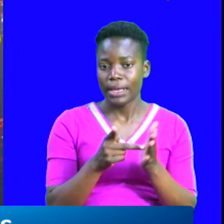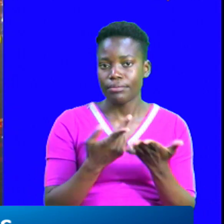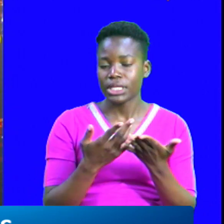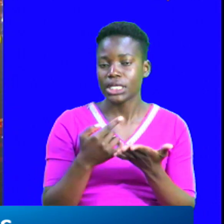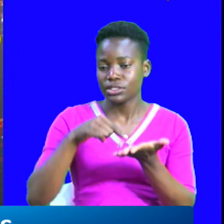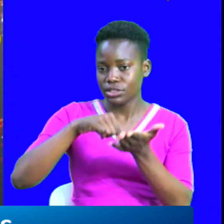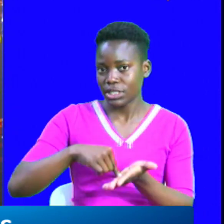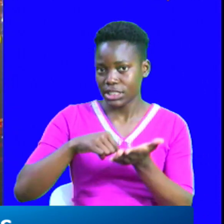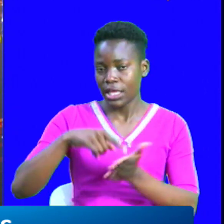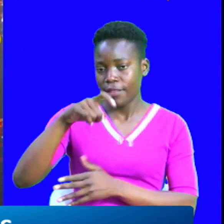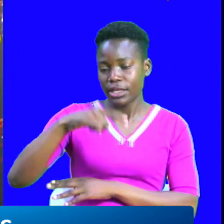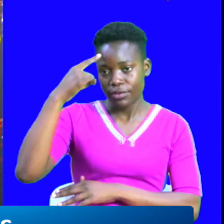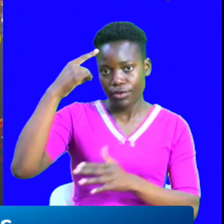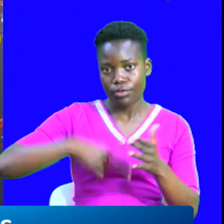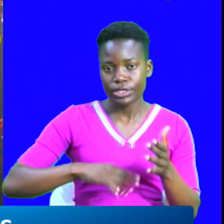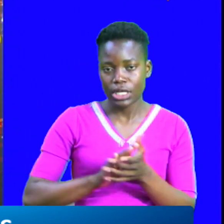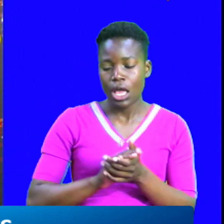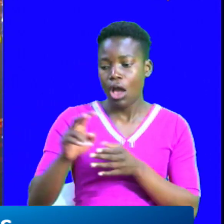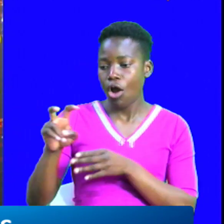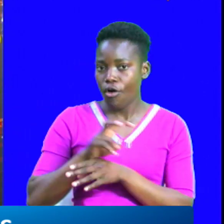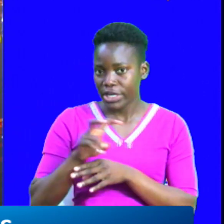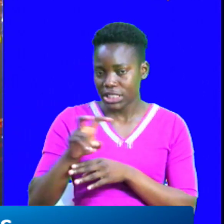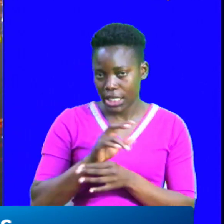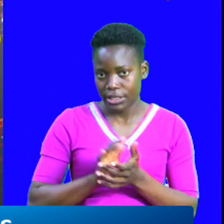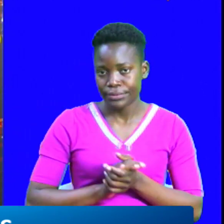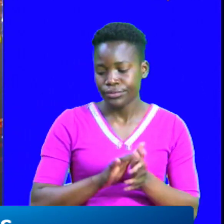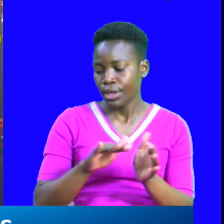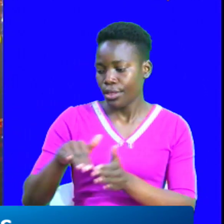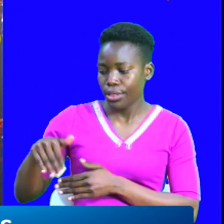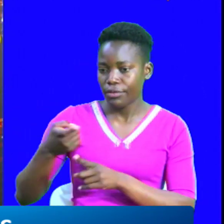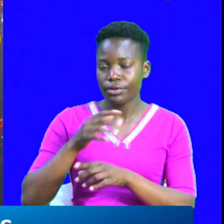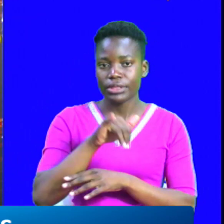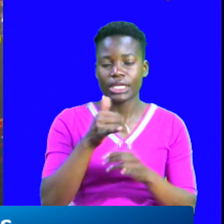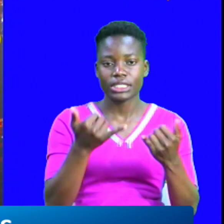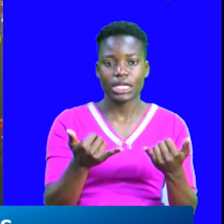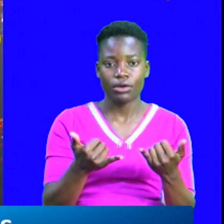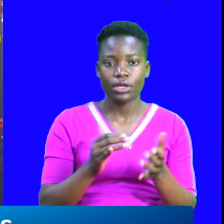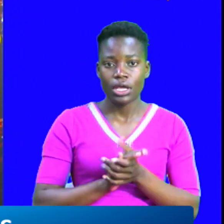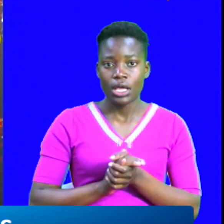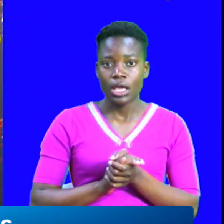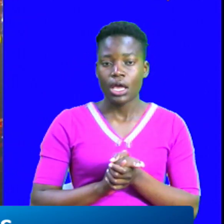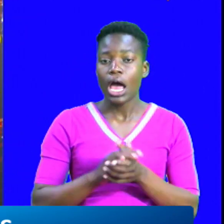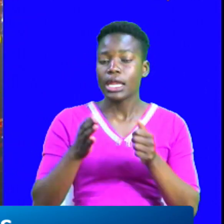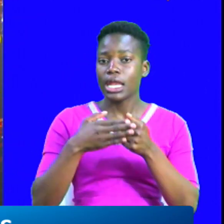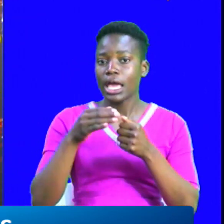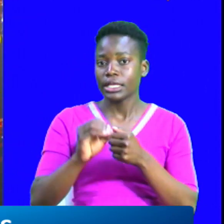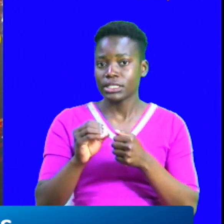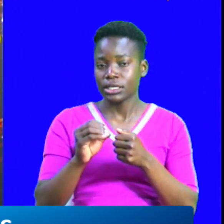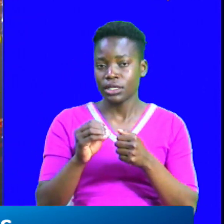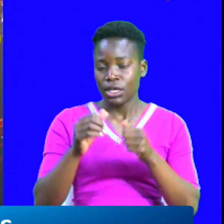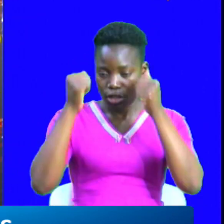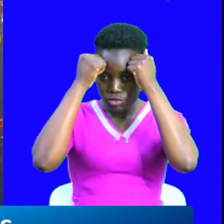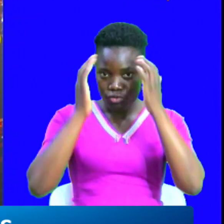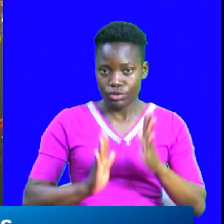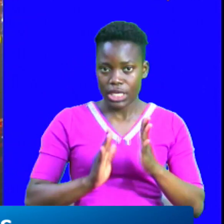need for proper oversight. And from that to over 90 students of Eacc girls are admitted